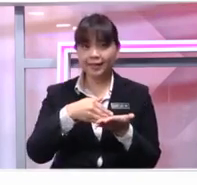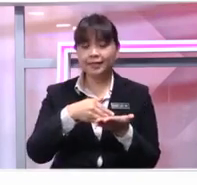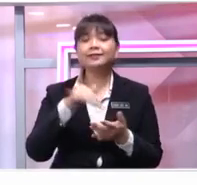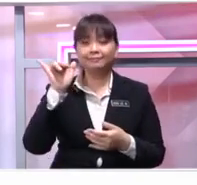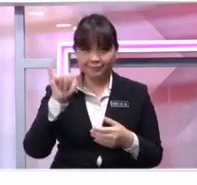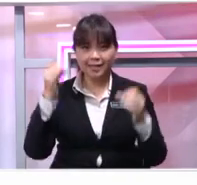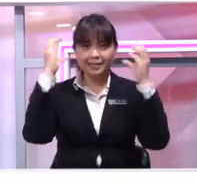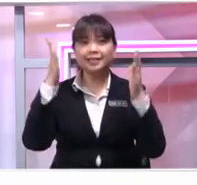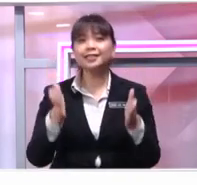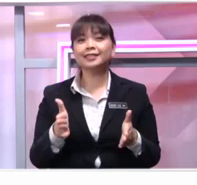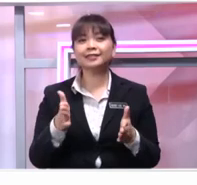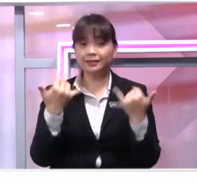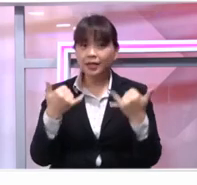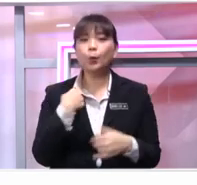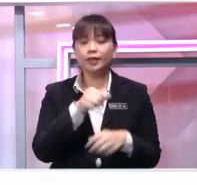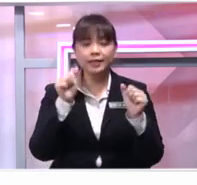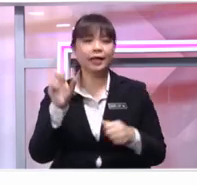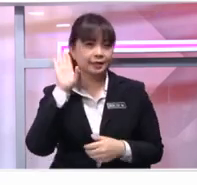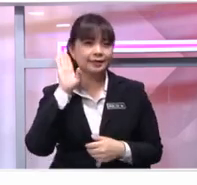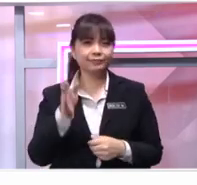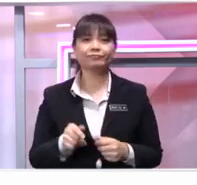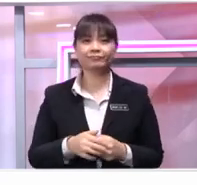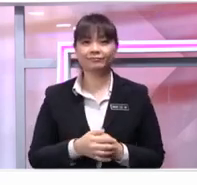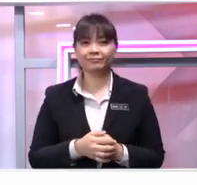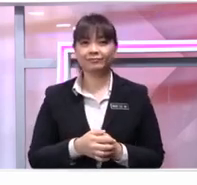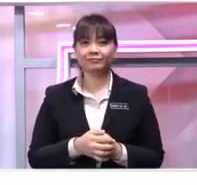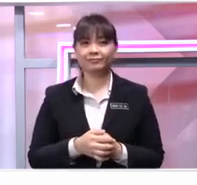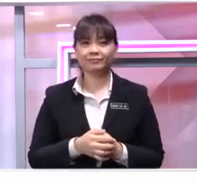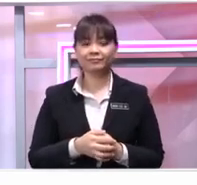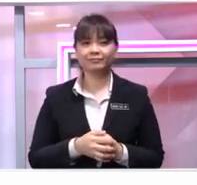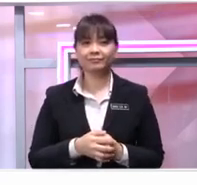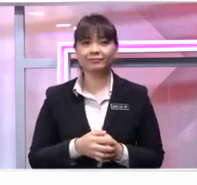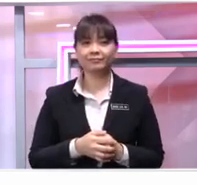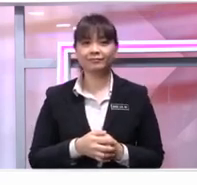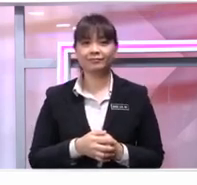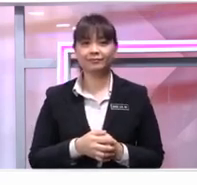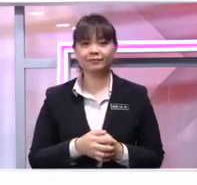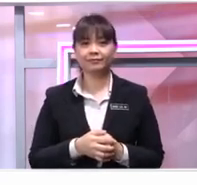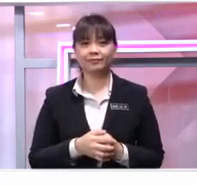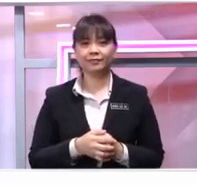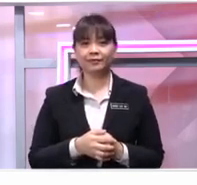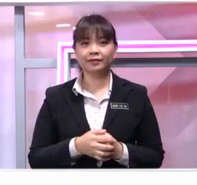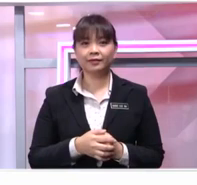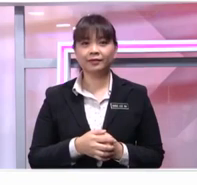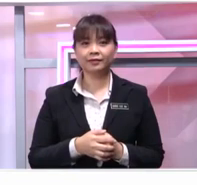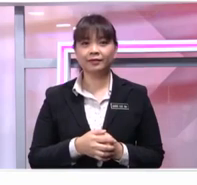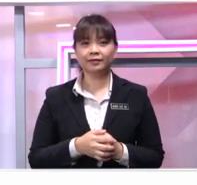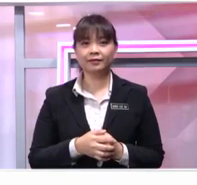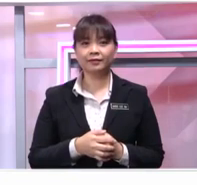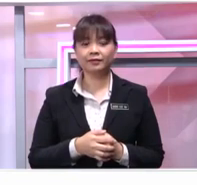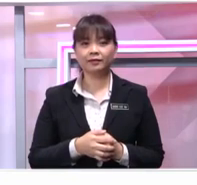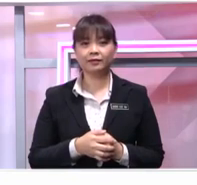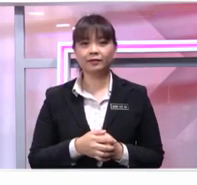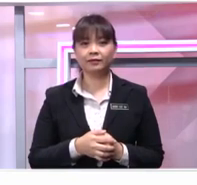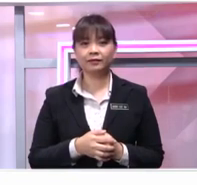Yes, teacher. Yeah, okay, now we can hear you clearly. Okay, now you can hear you. There must be some technical problem just now. No it's worries, okay. We can handle that.